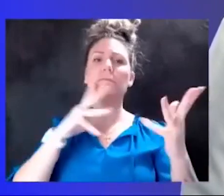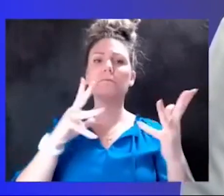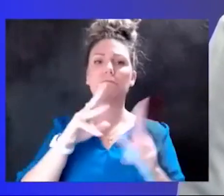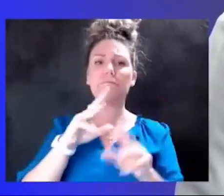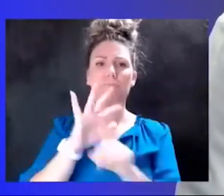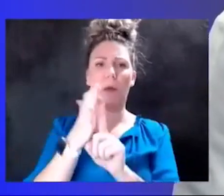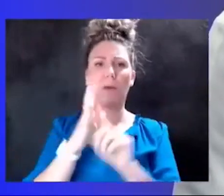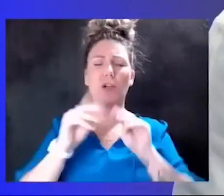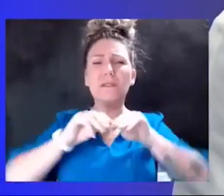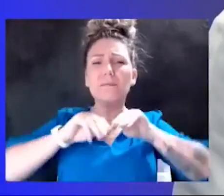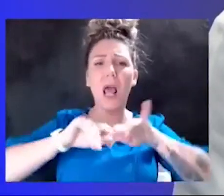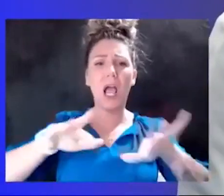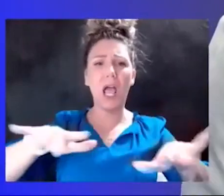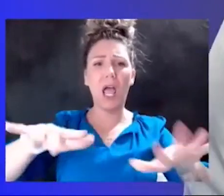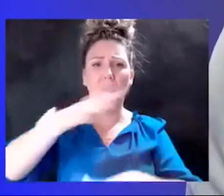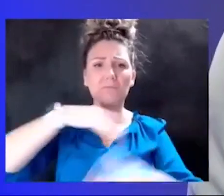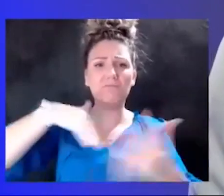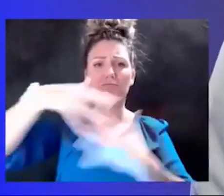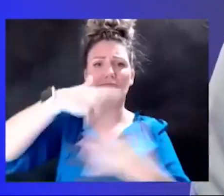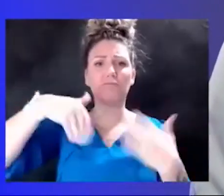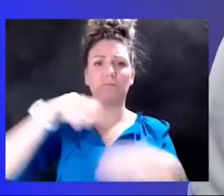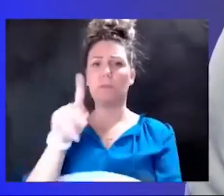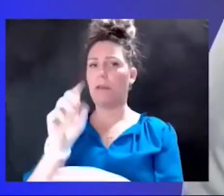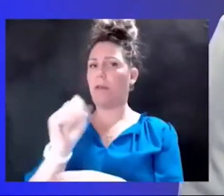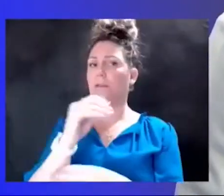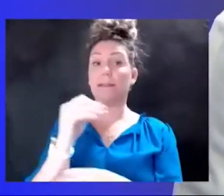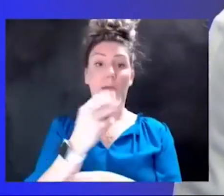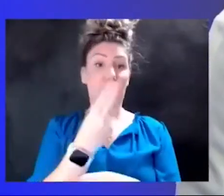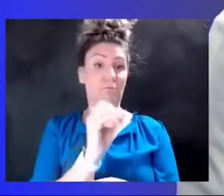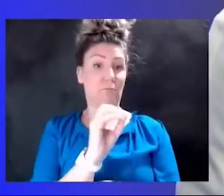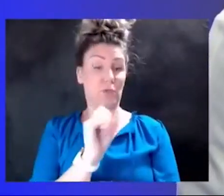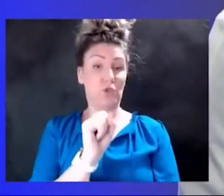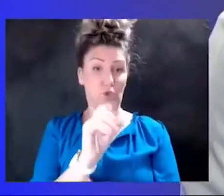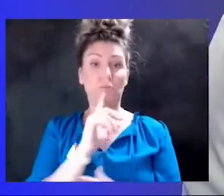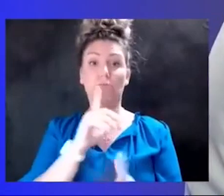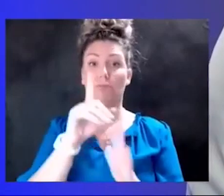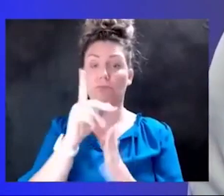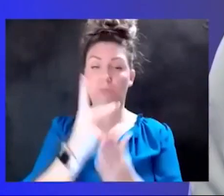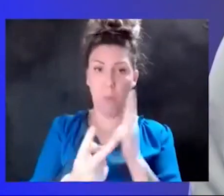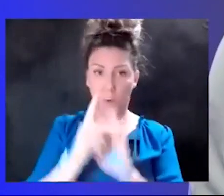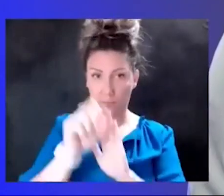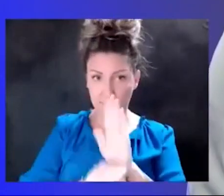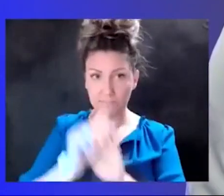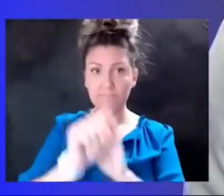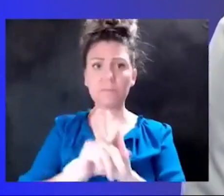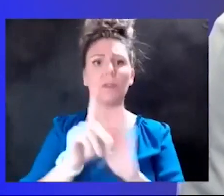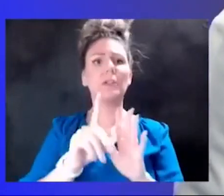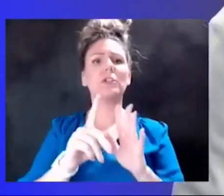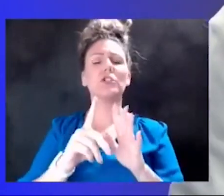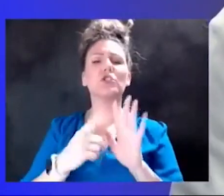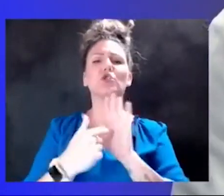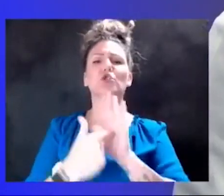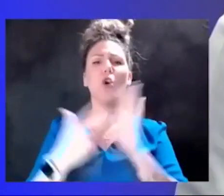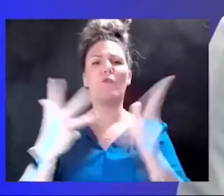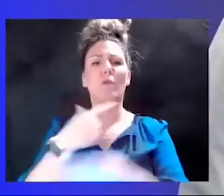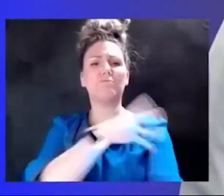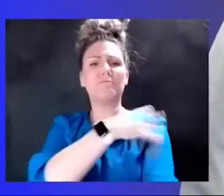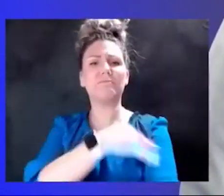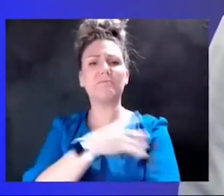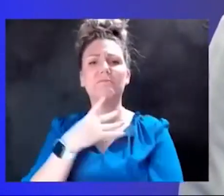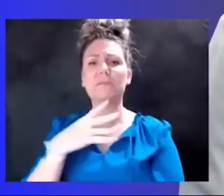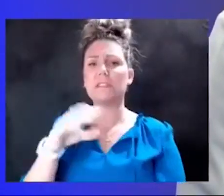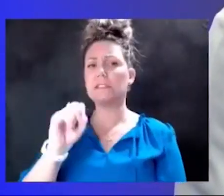circulating right now in Kansas and Missouri. What it showed from some of the early Scotland information was that you probably do have a higher risk